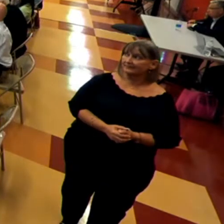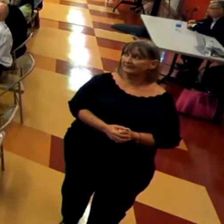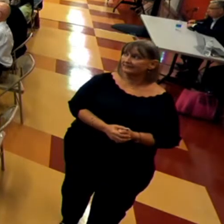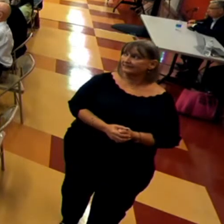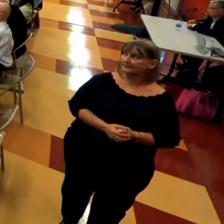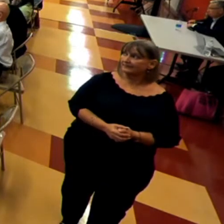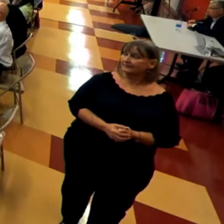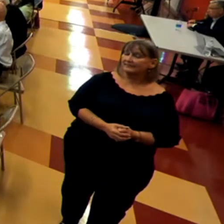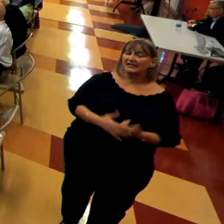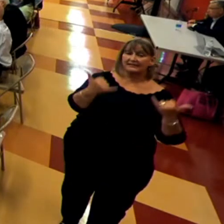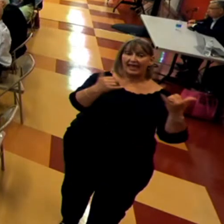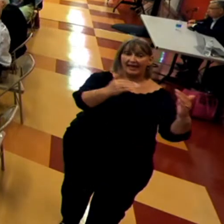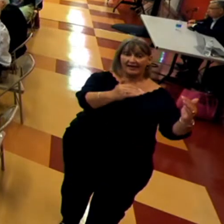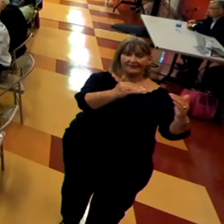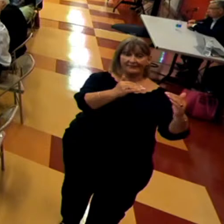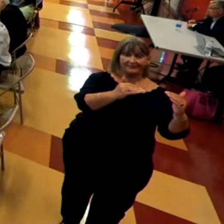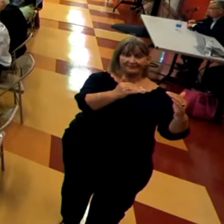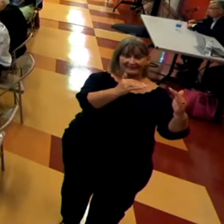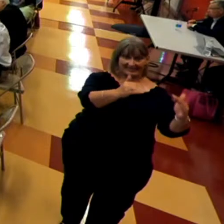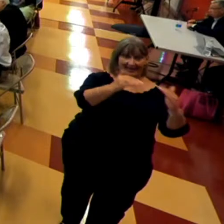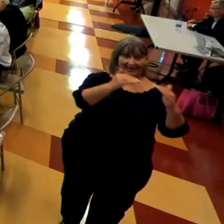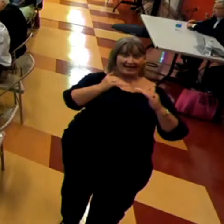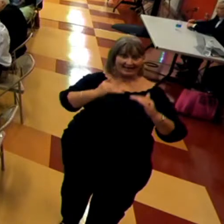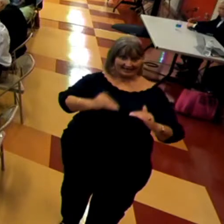We will move on to the next